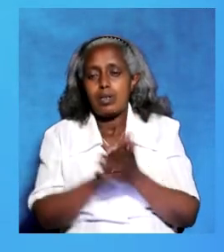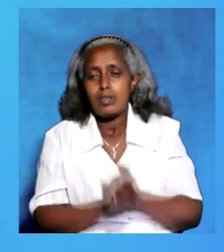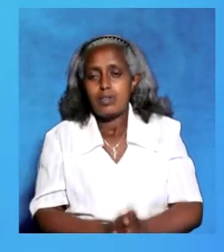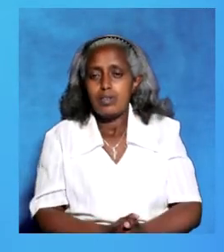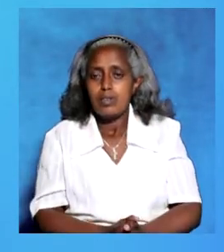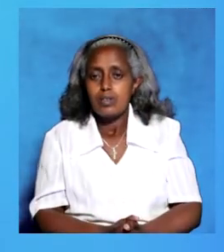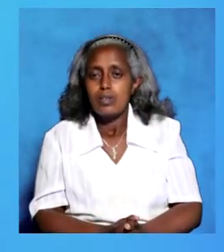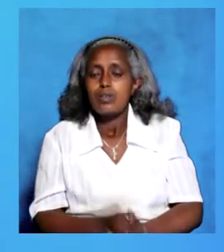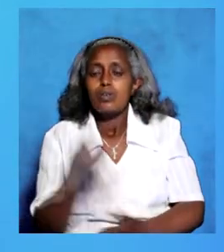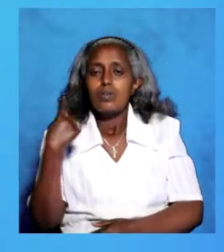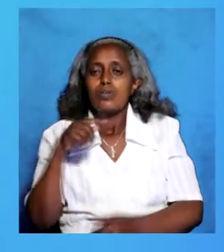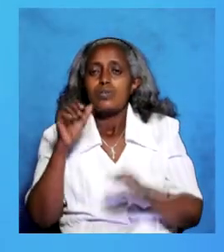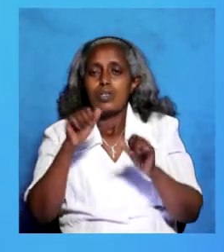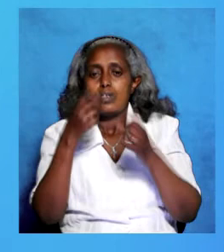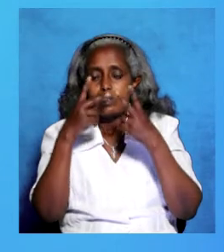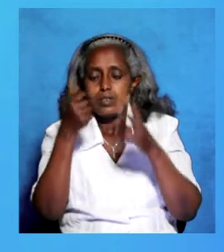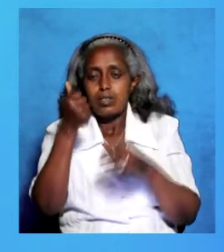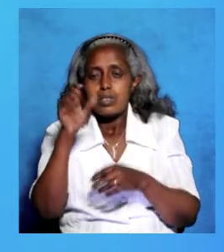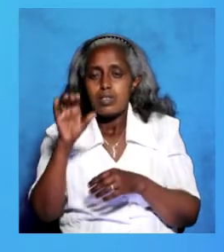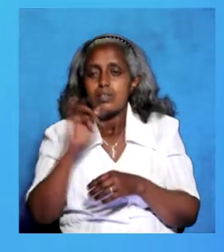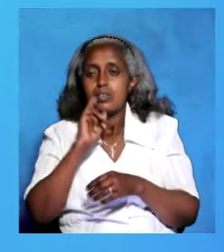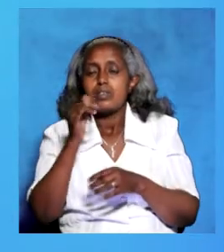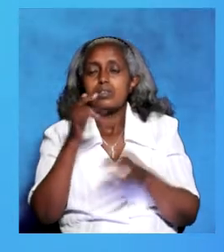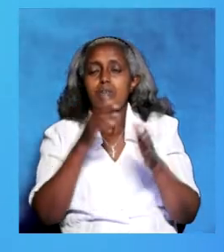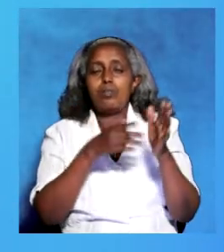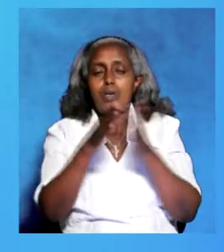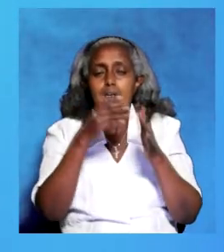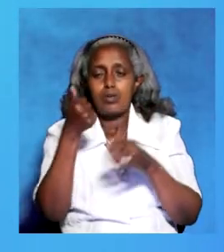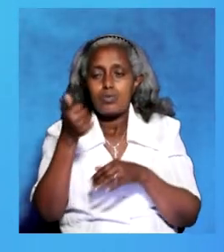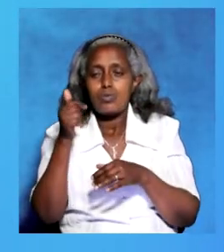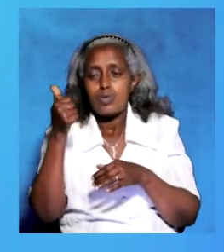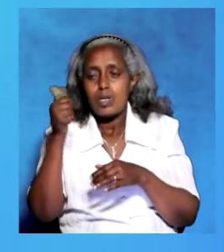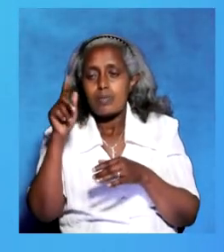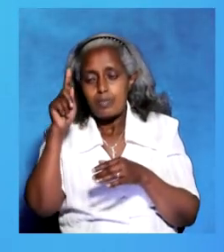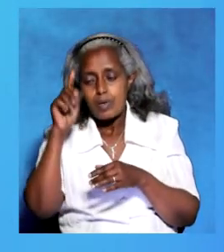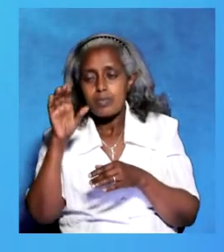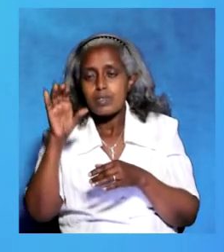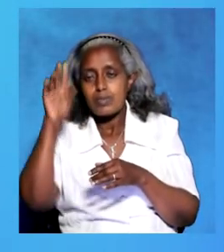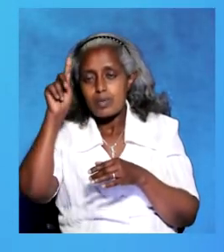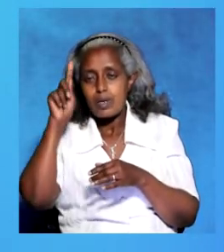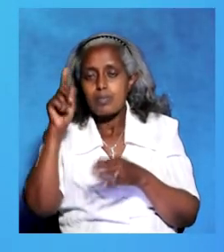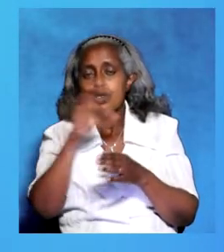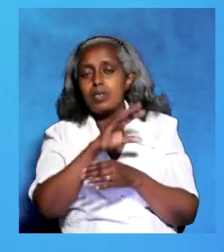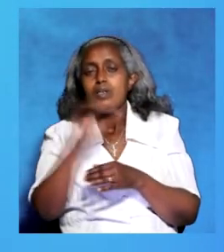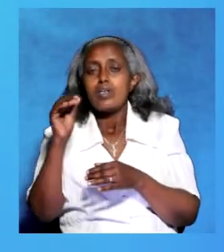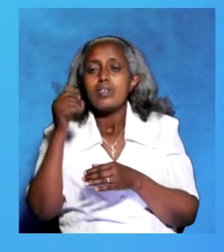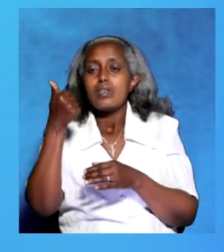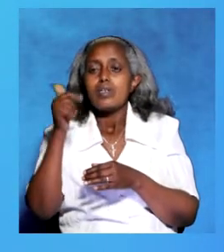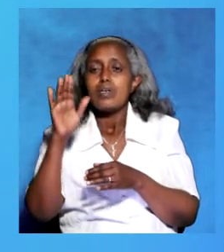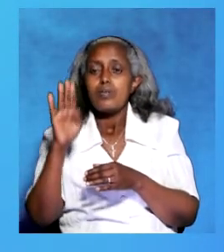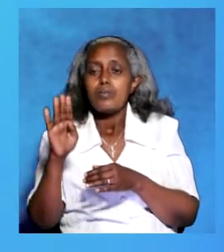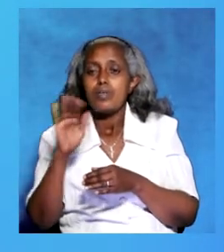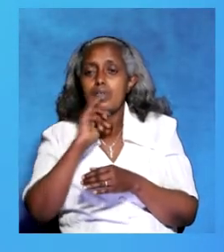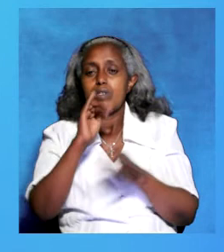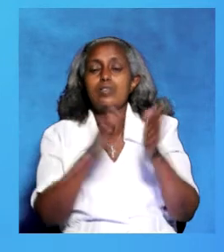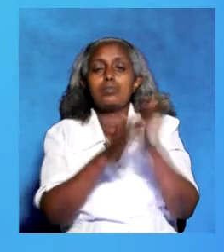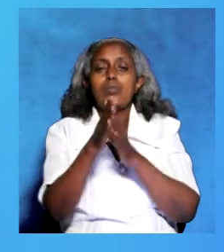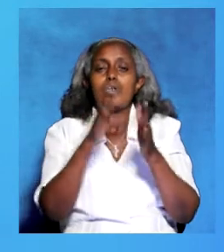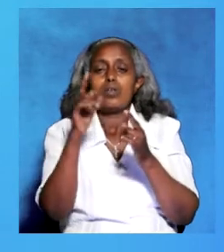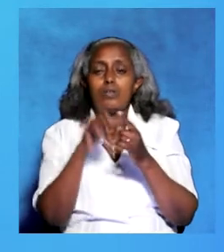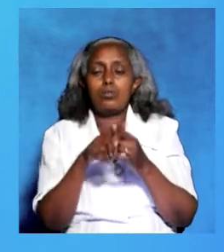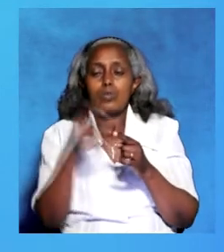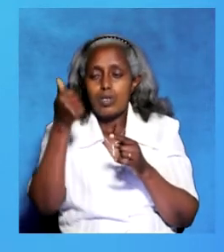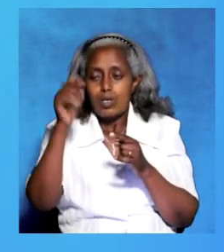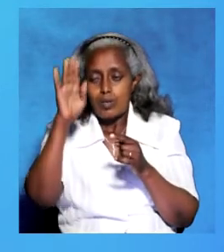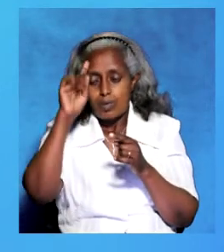see AC is parallel to A prime C prime. And AB is parallel to